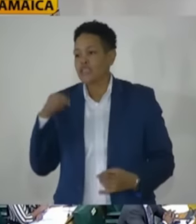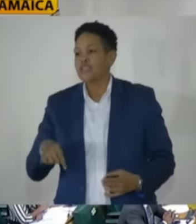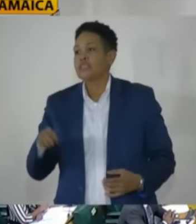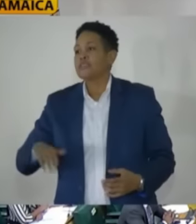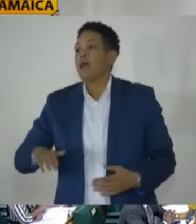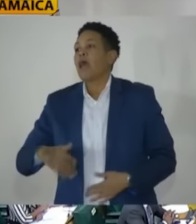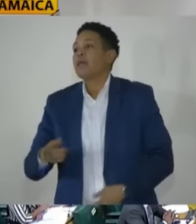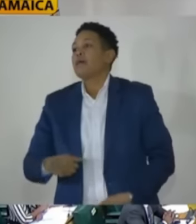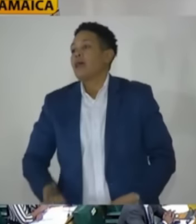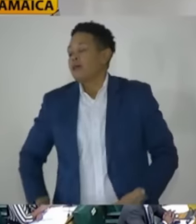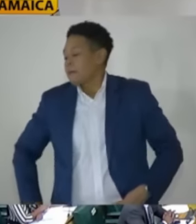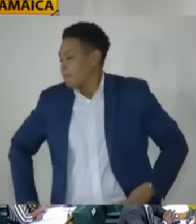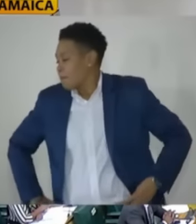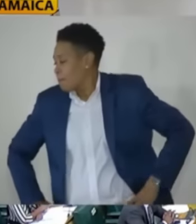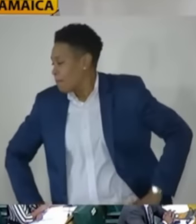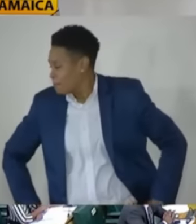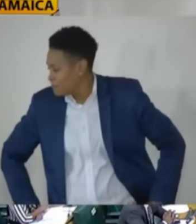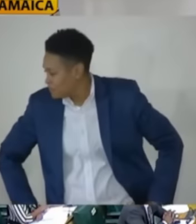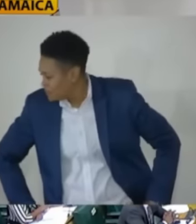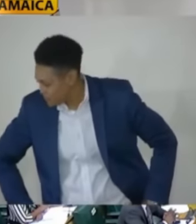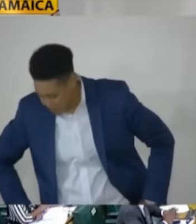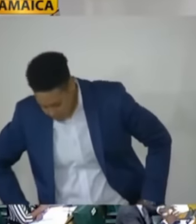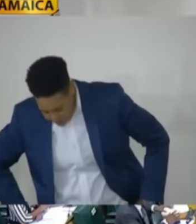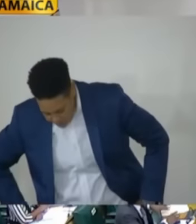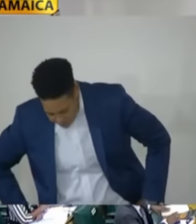Madam Speaker.